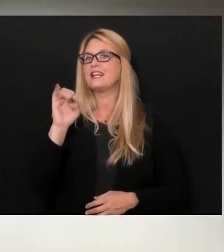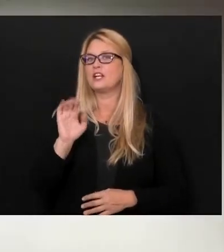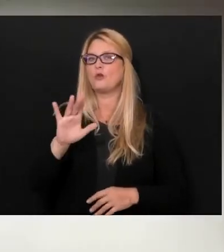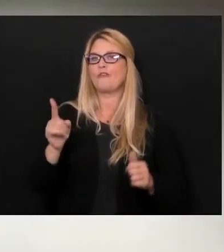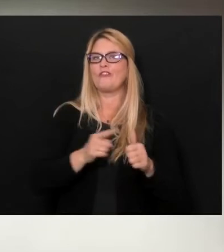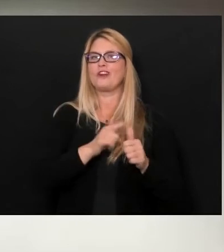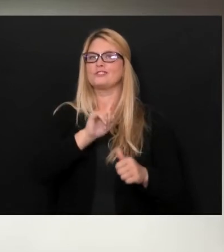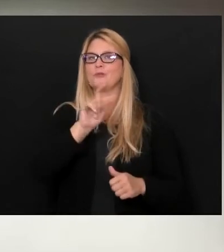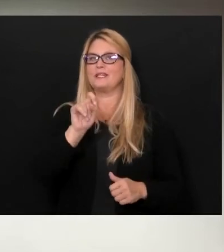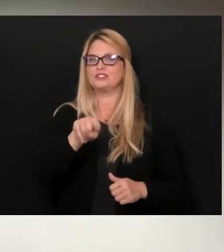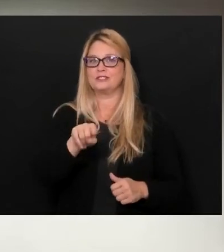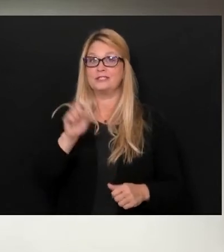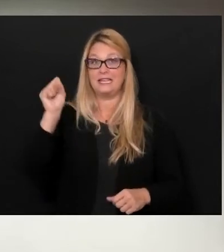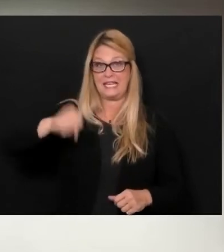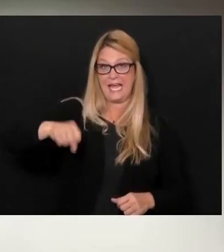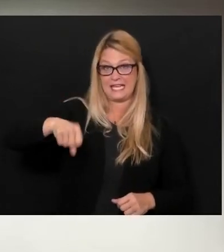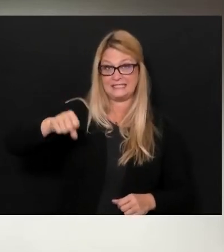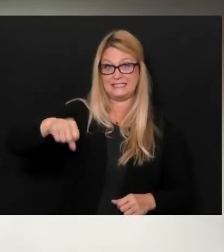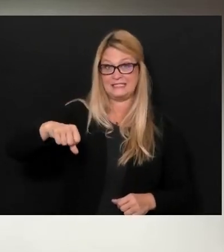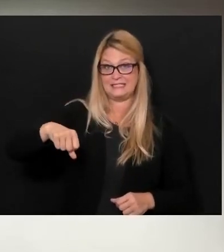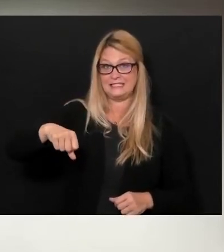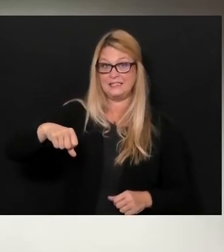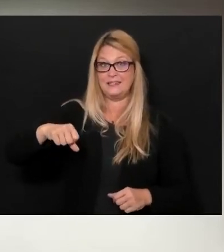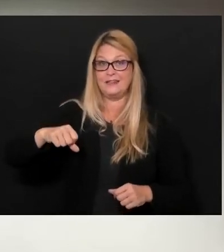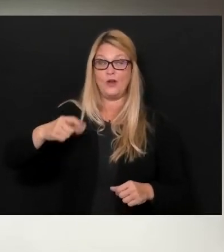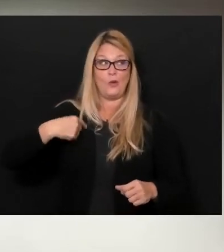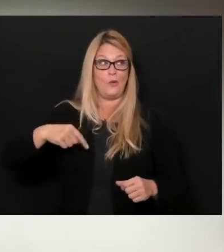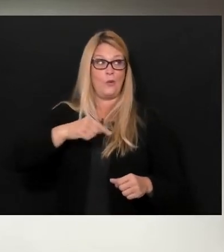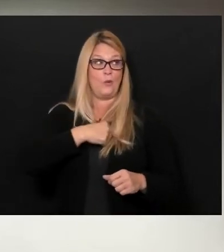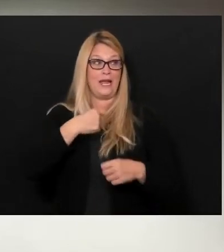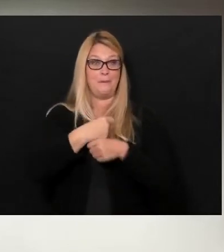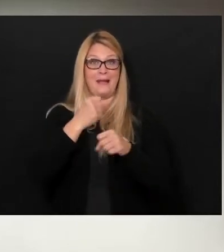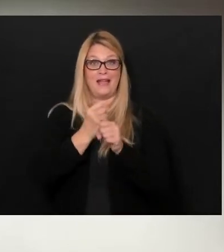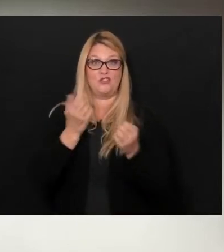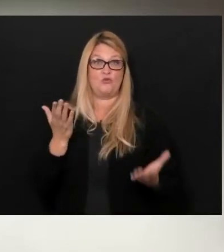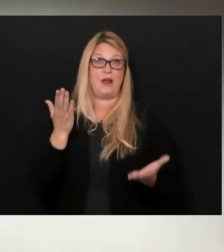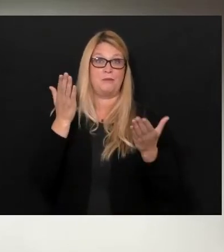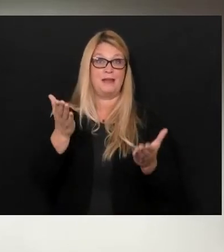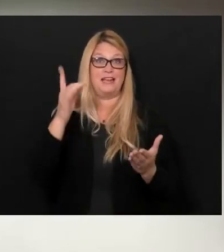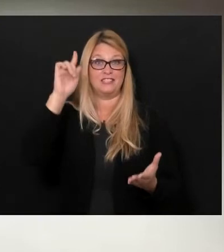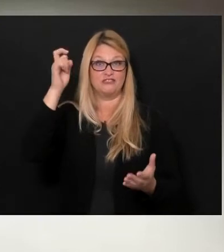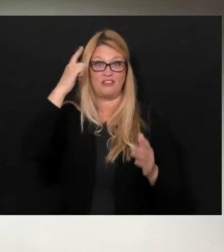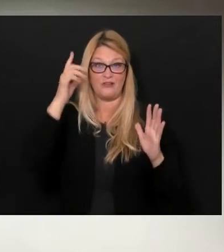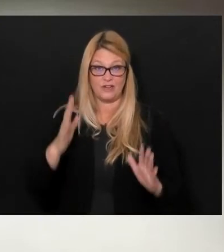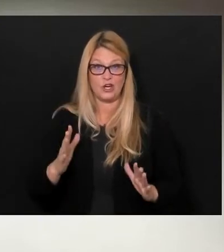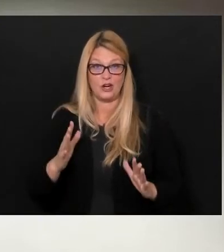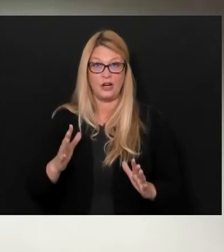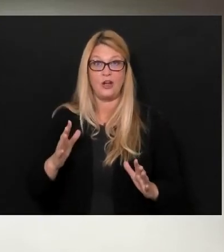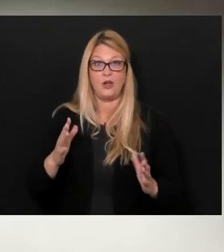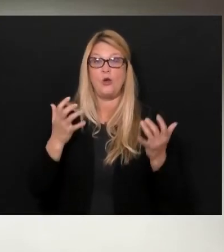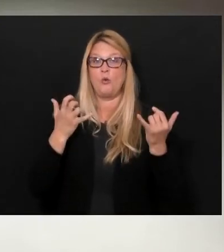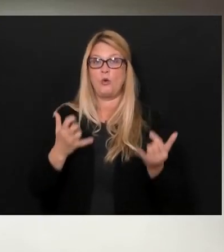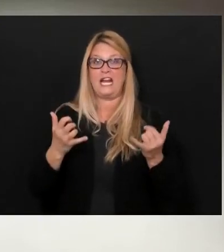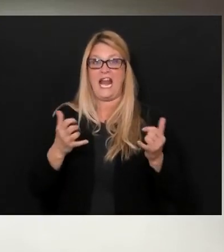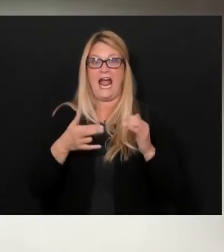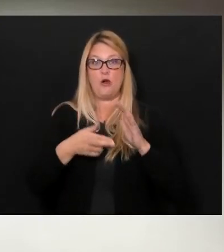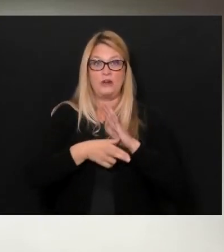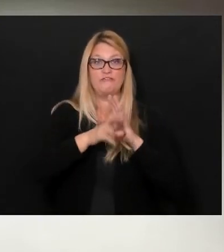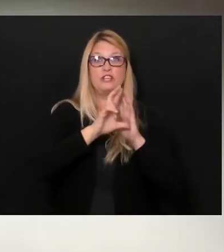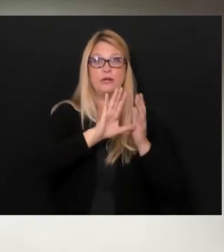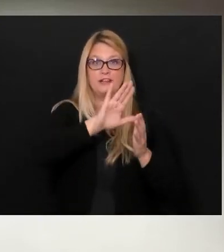question, yes, we are, as the group that makes the recommendations to the governor, we are looking at those comorbid